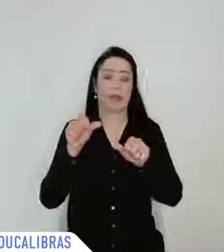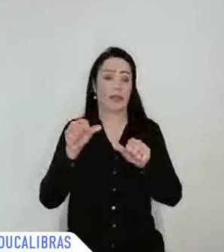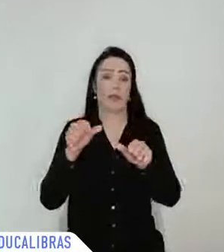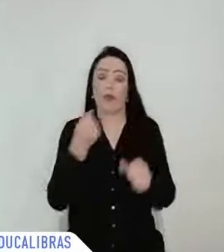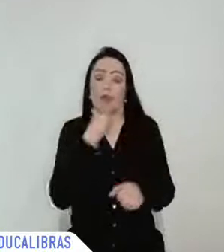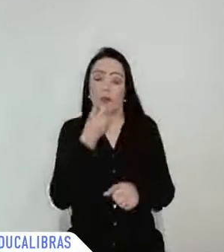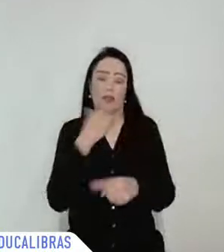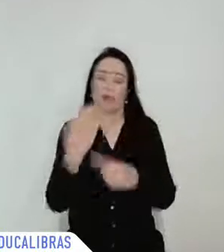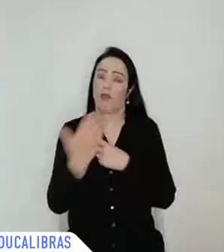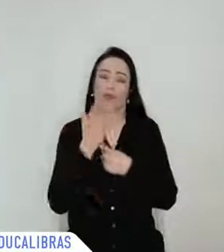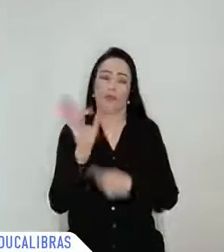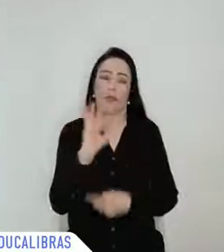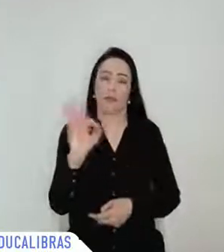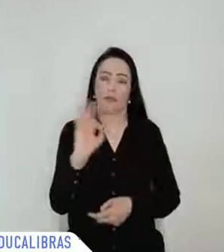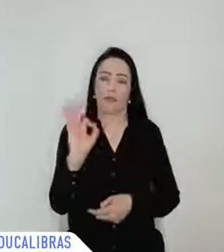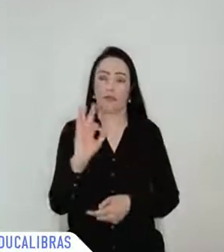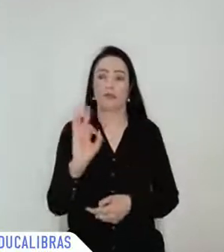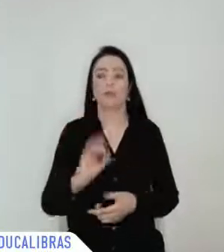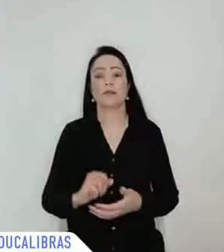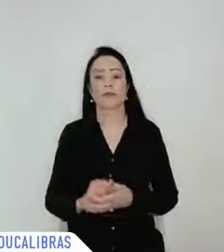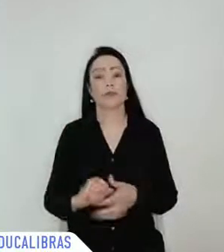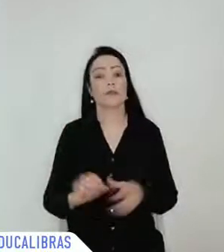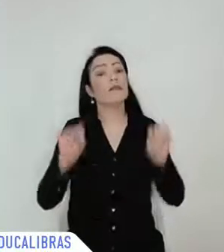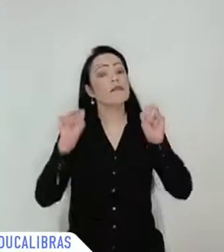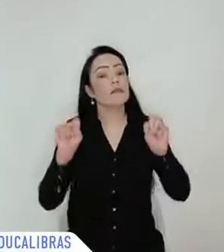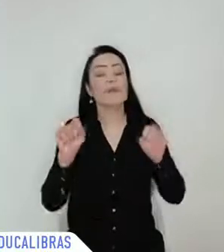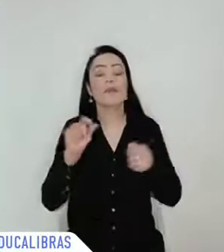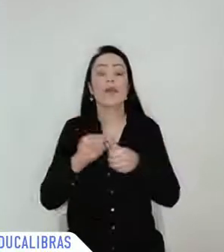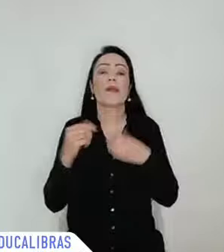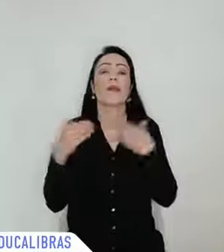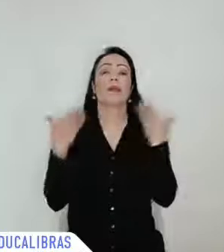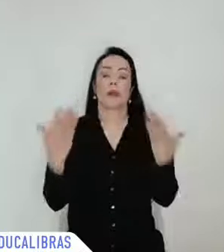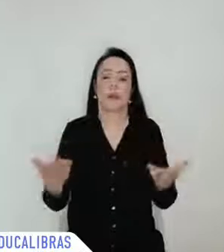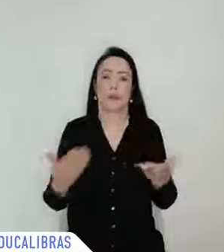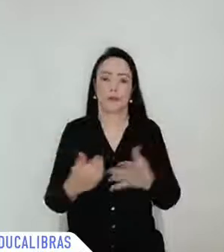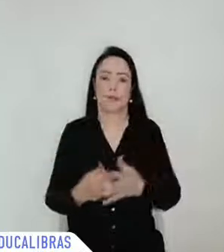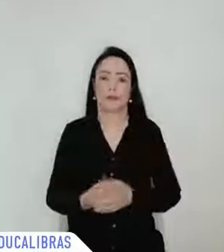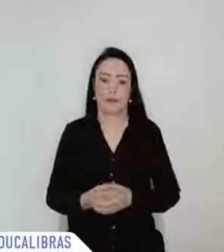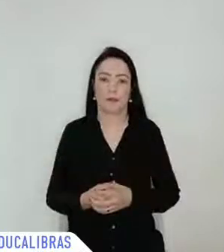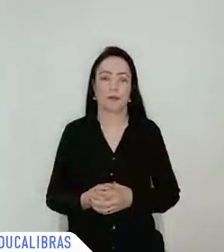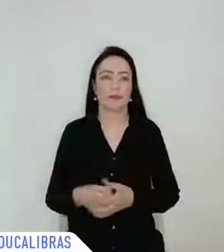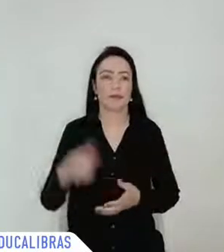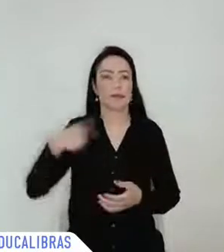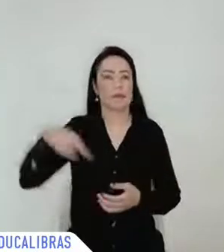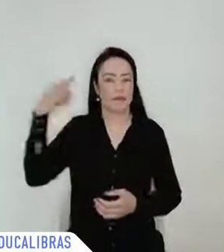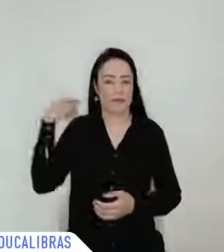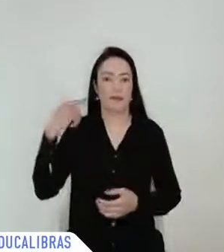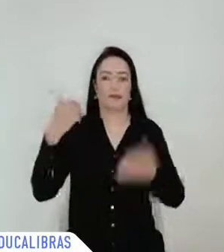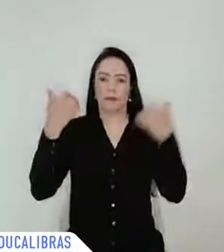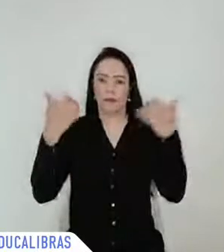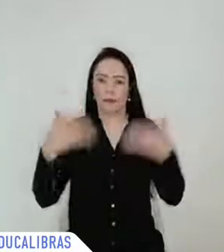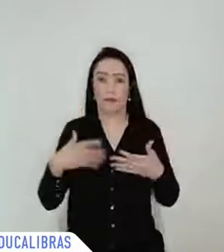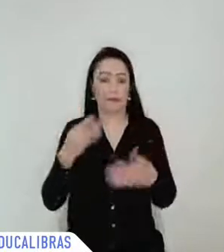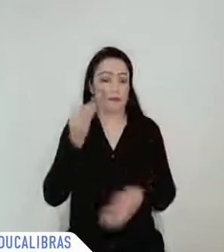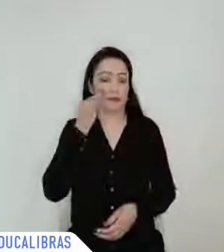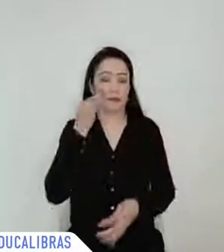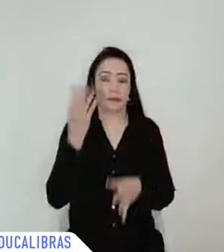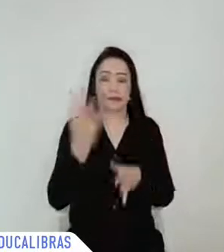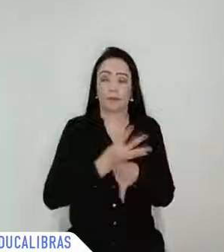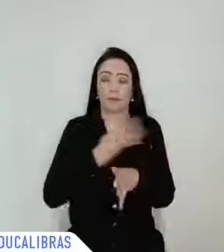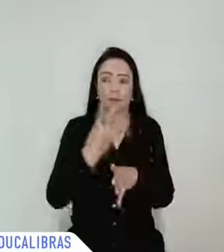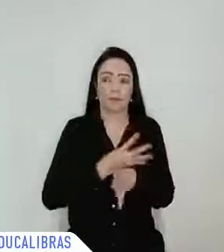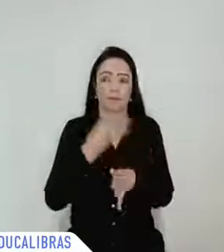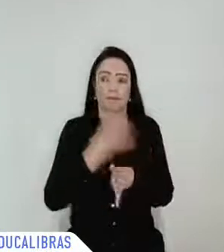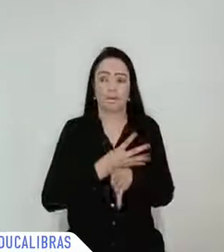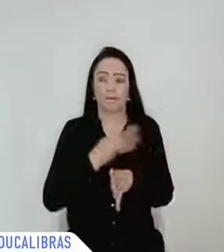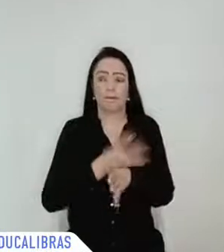health globally. What can we do? This was something I was saying in the beginning.